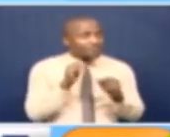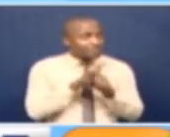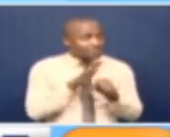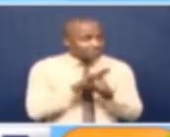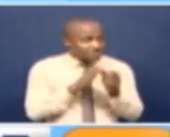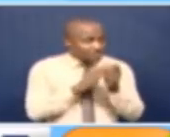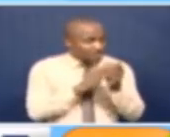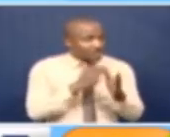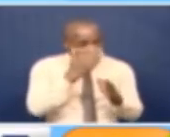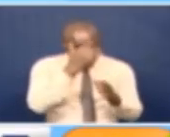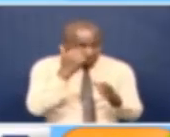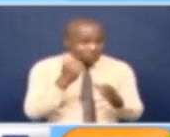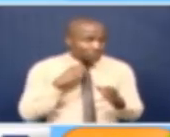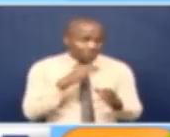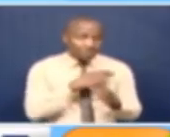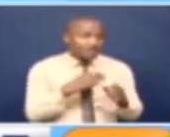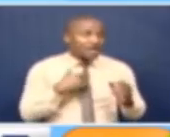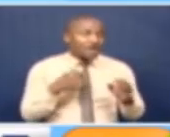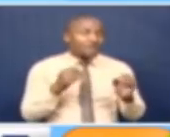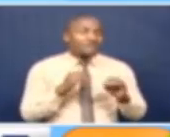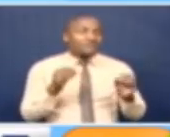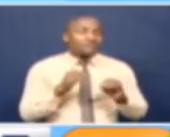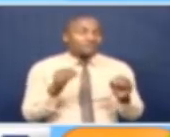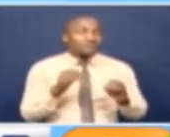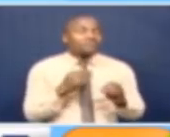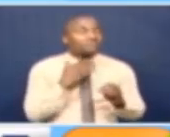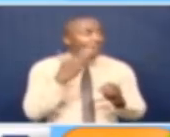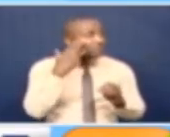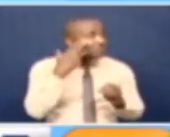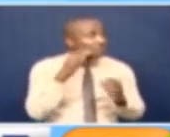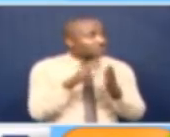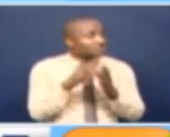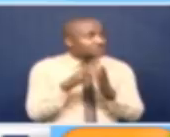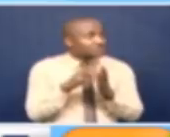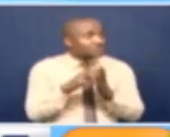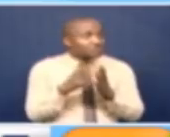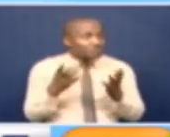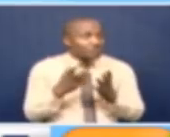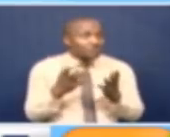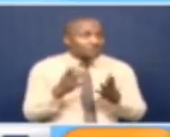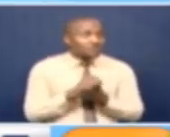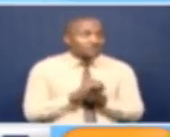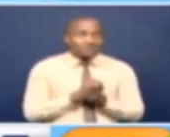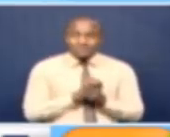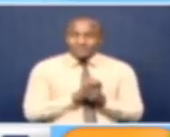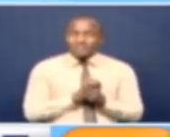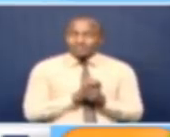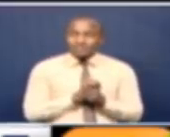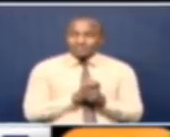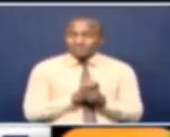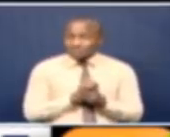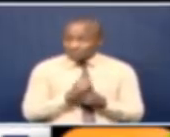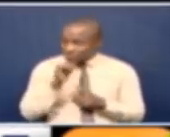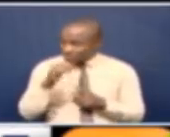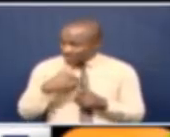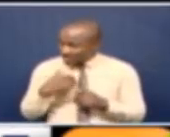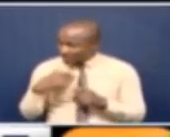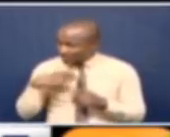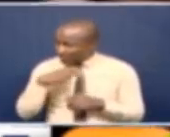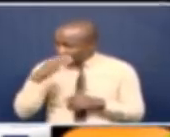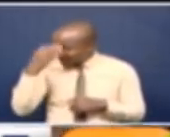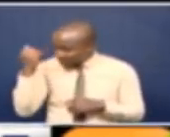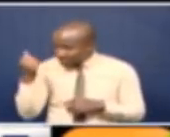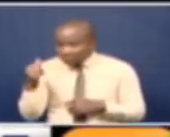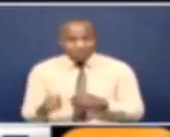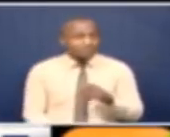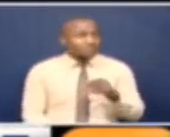since we don't have committees in the House. I want to know what the state is doing on this issue. And you don't have committees because... We don't have committees because it's both